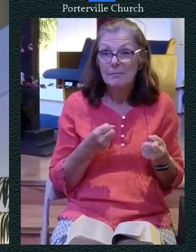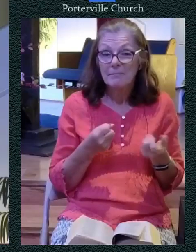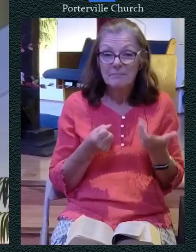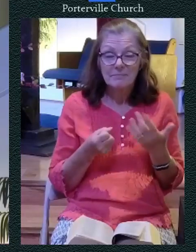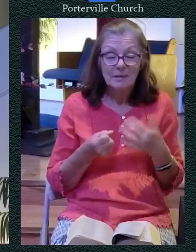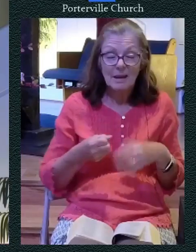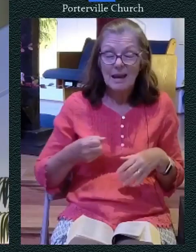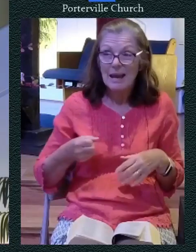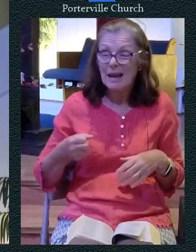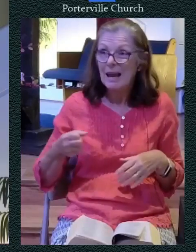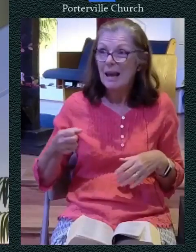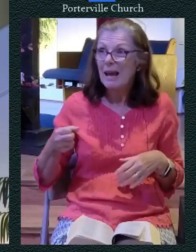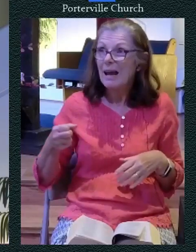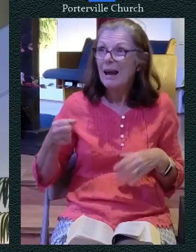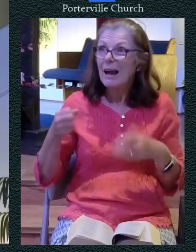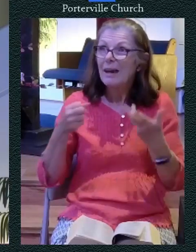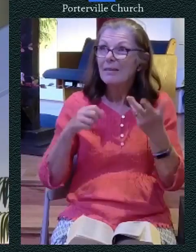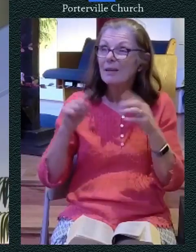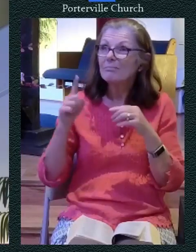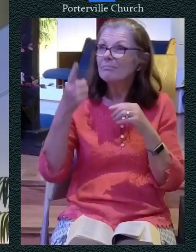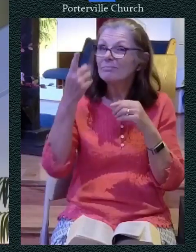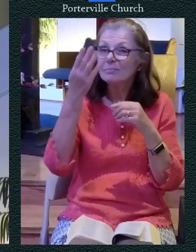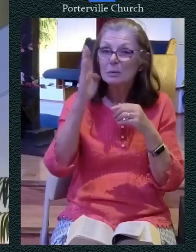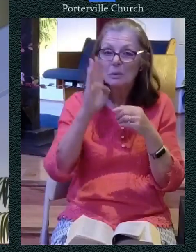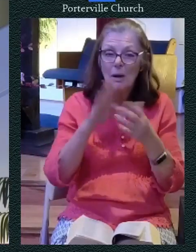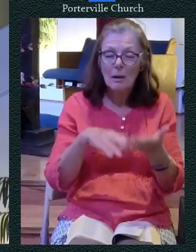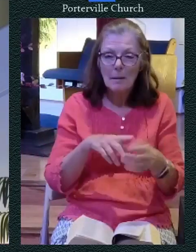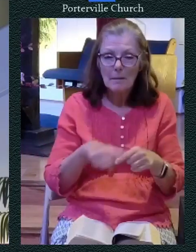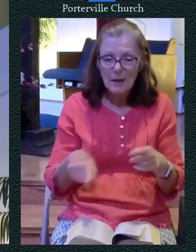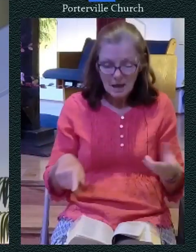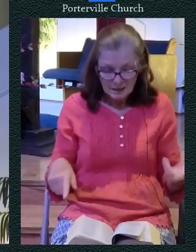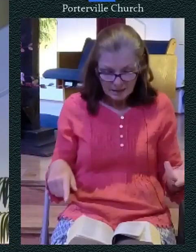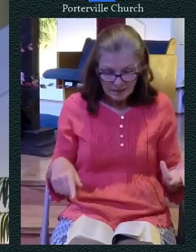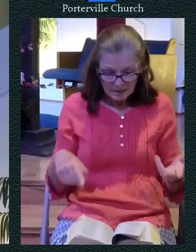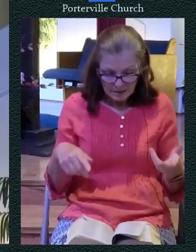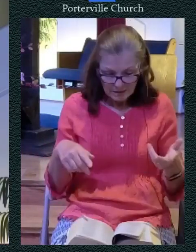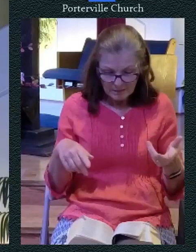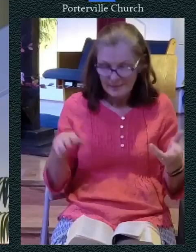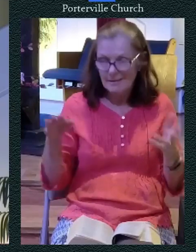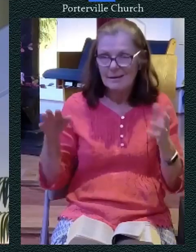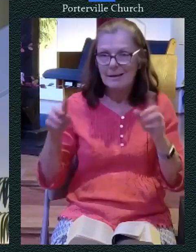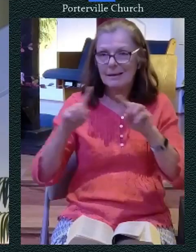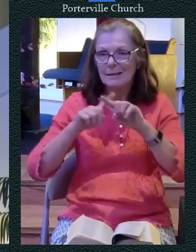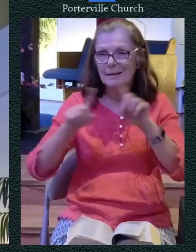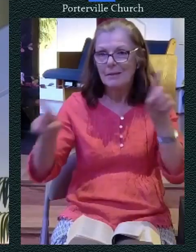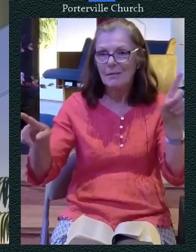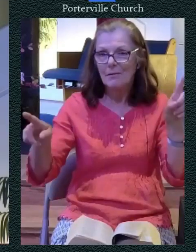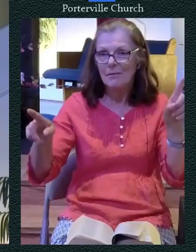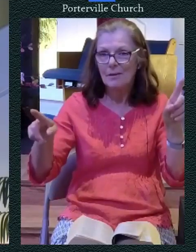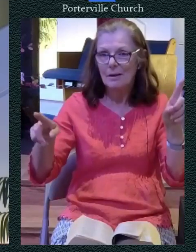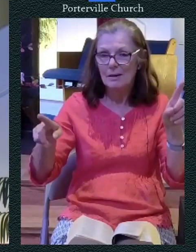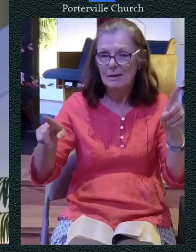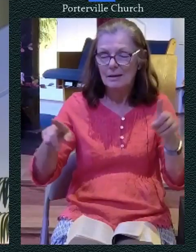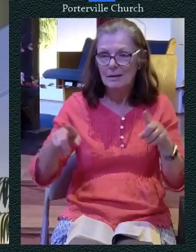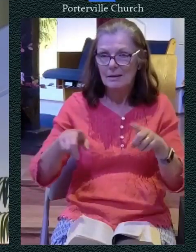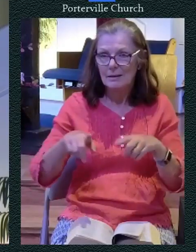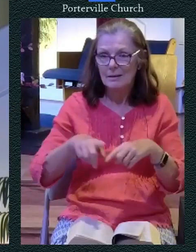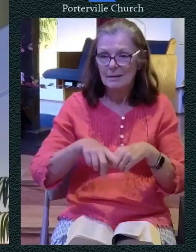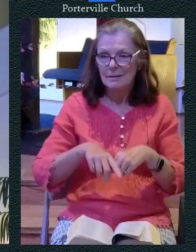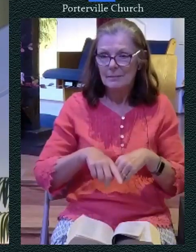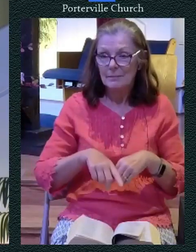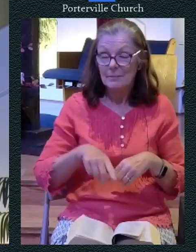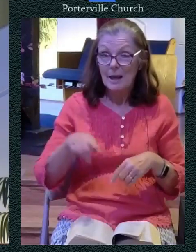They speak from on high. They have set, you see the parallels here? They have set their mouth against the